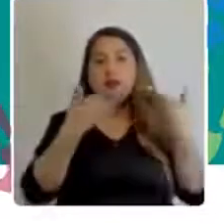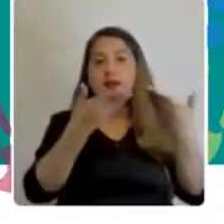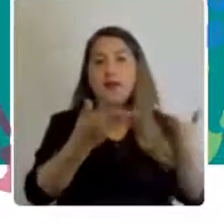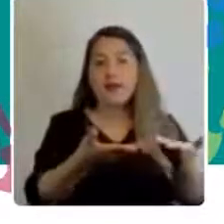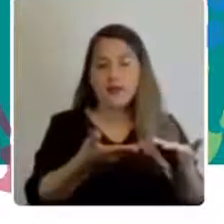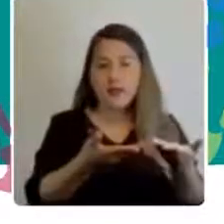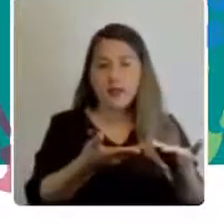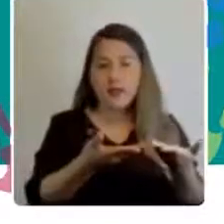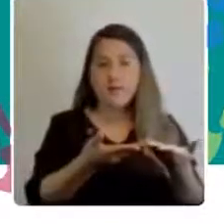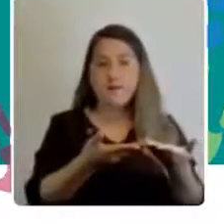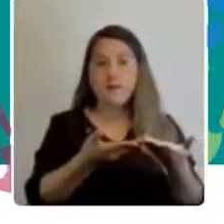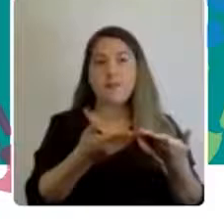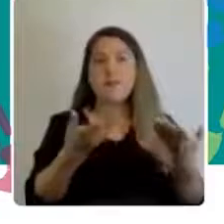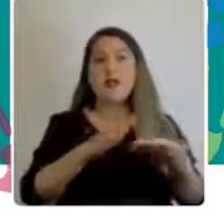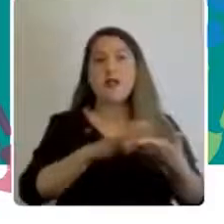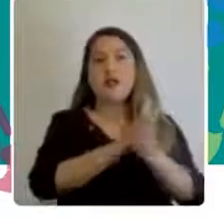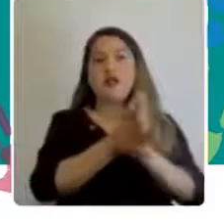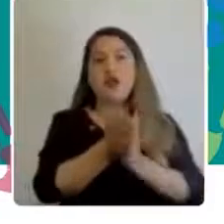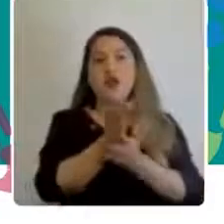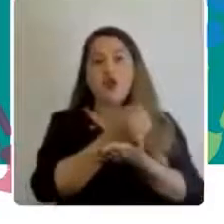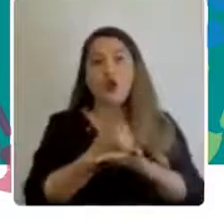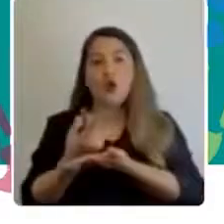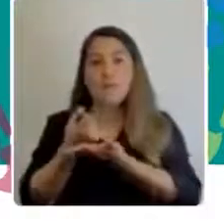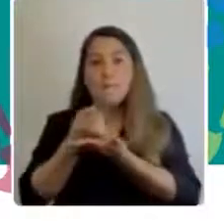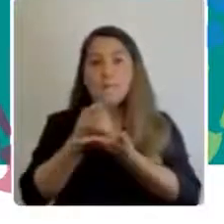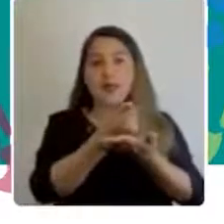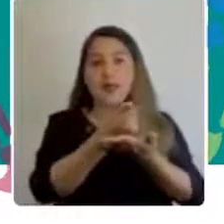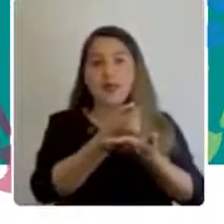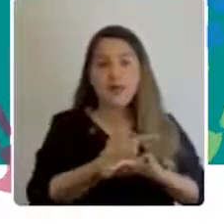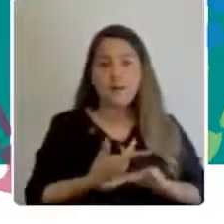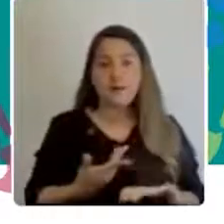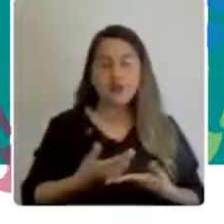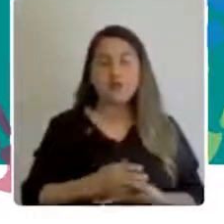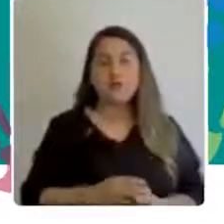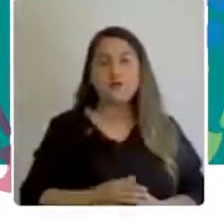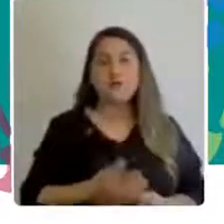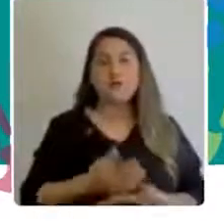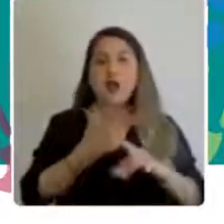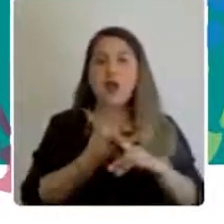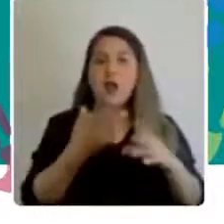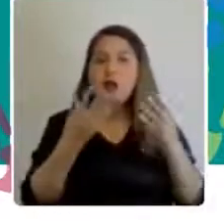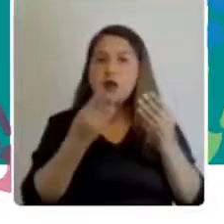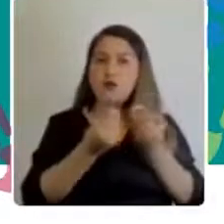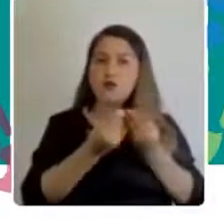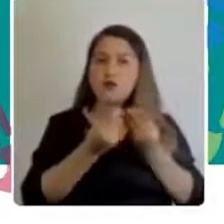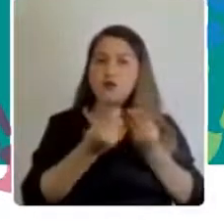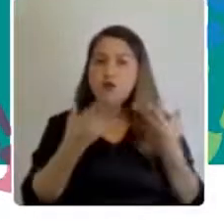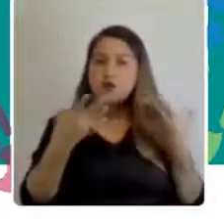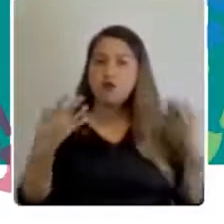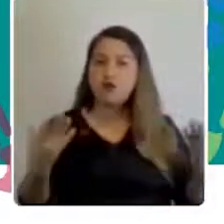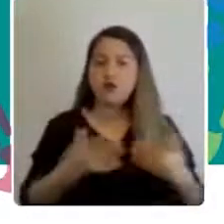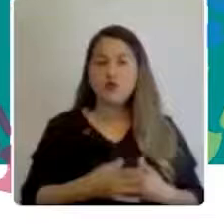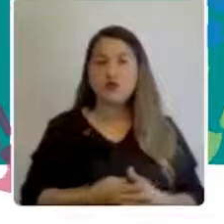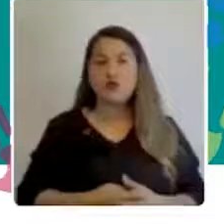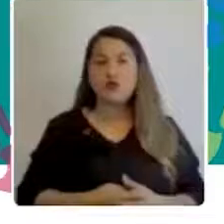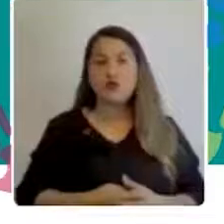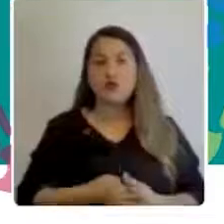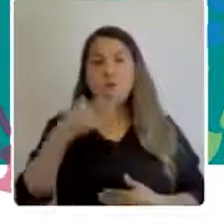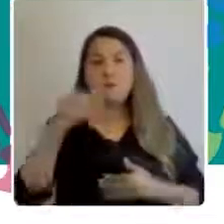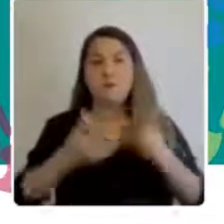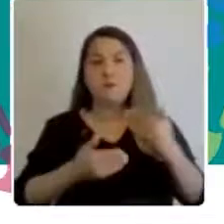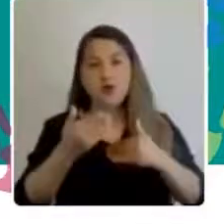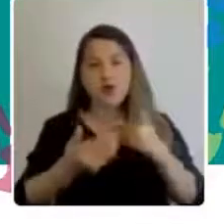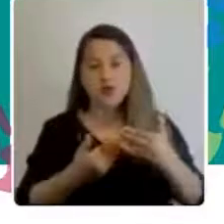level. There are several processes. One is through the Italian Drug